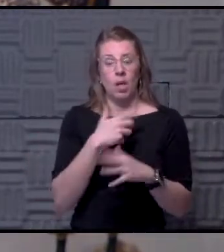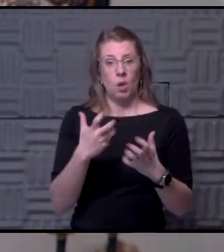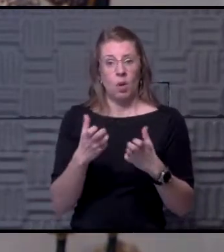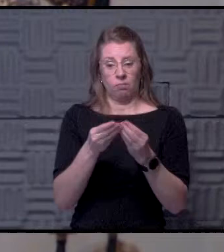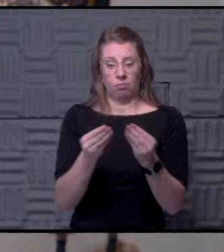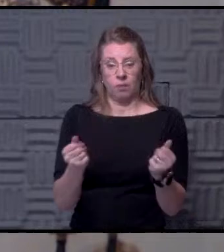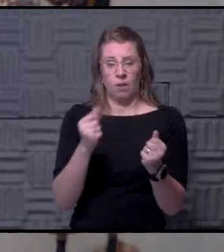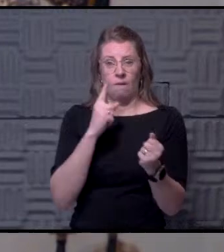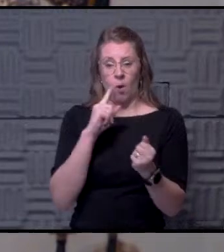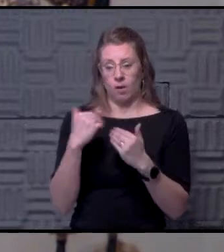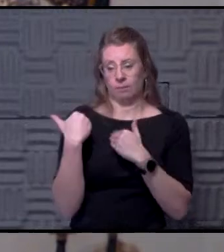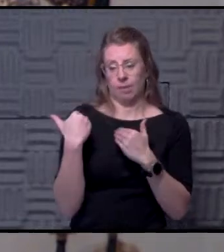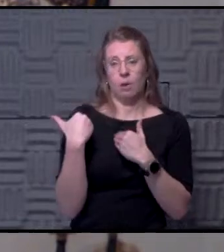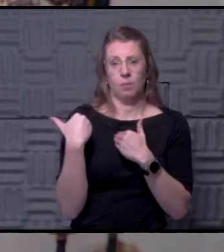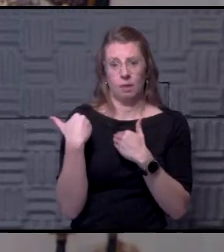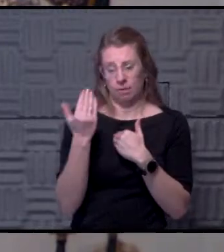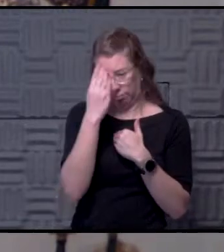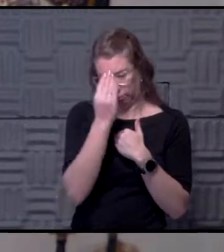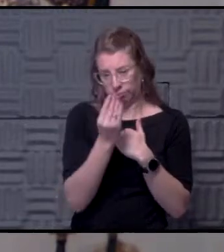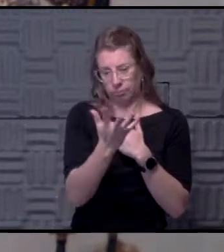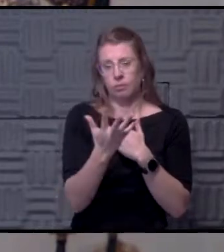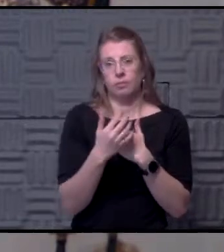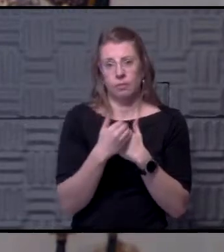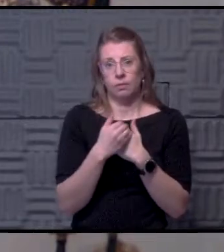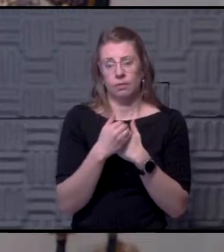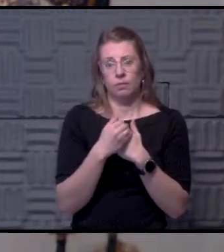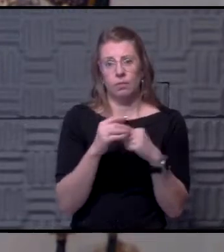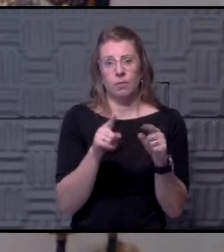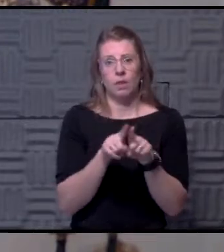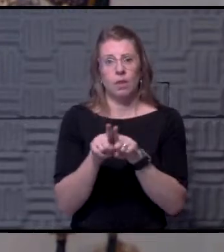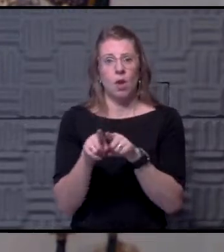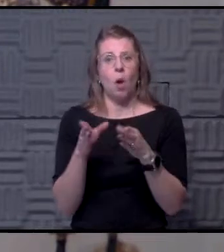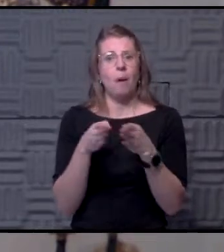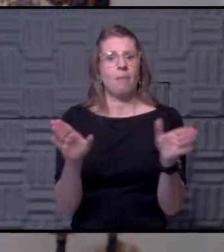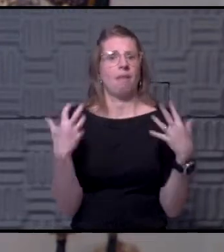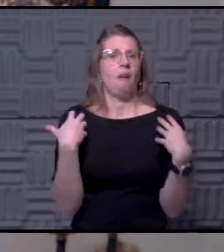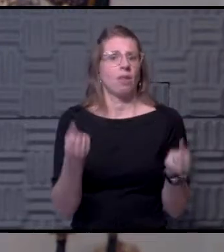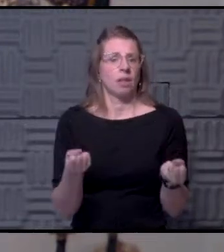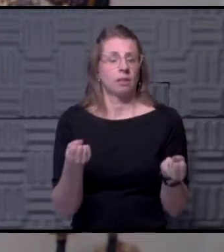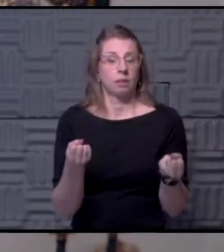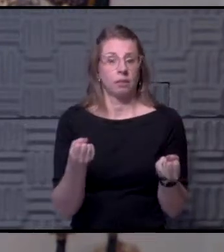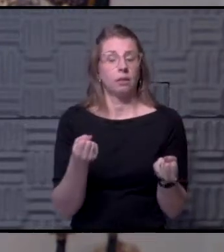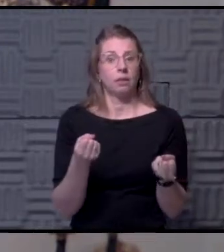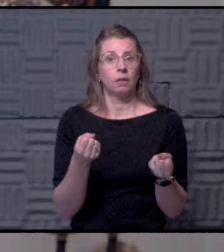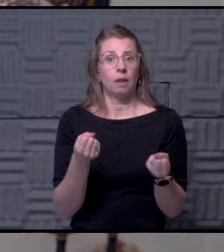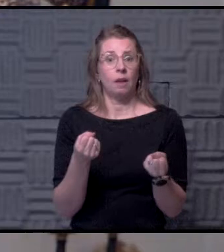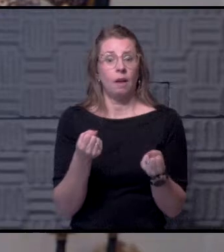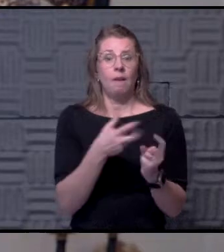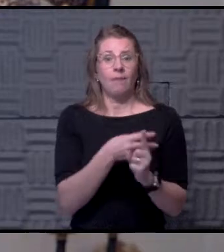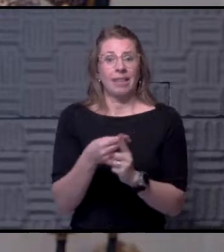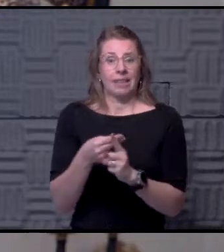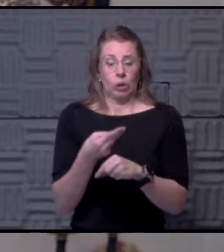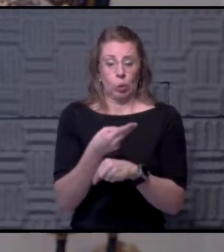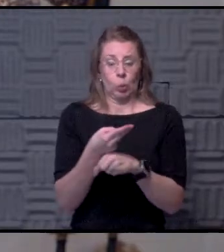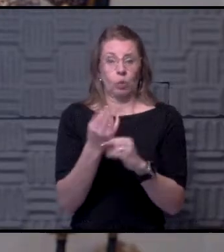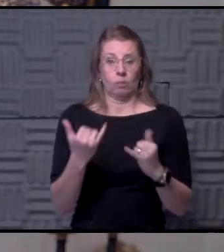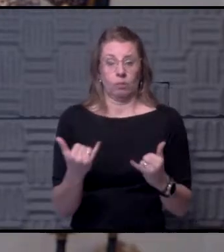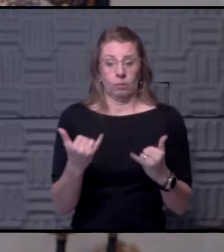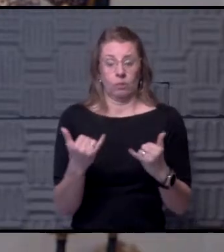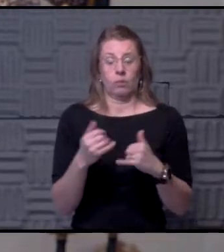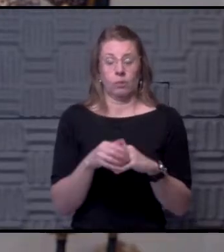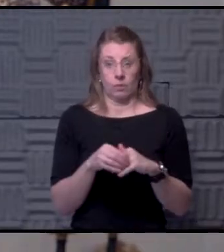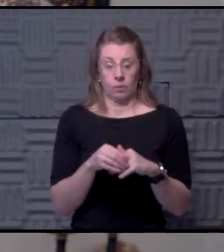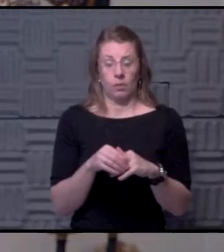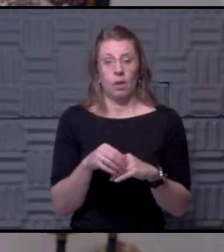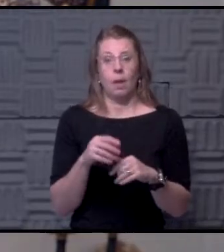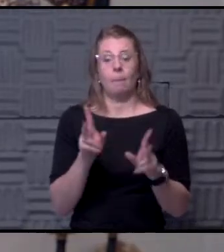for accountability purposes and for the public confidence that the vaccine is being used right, and when people get administered